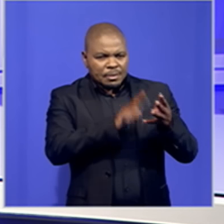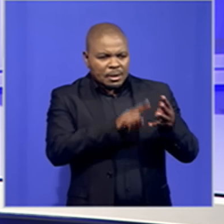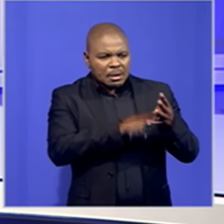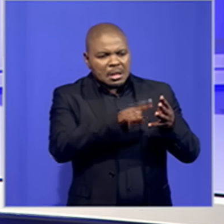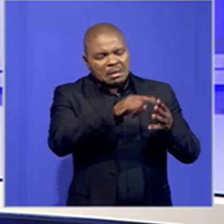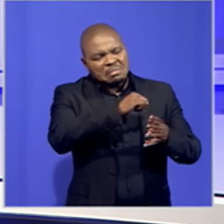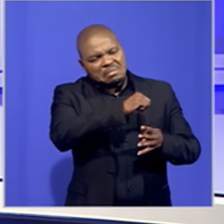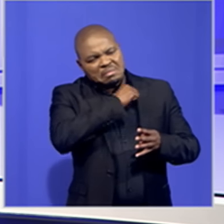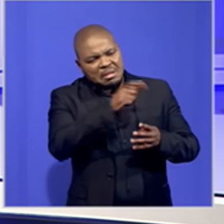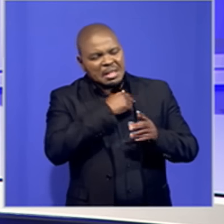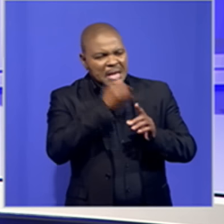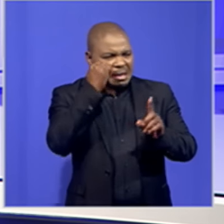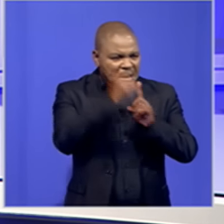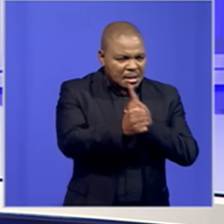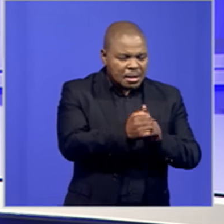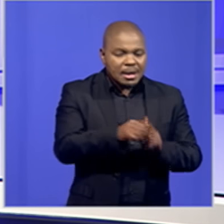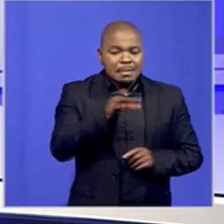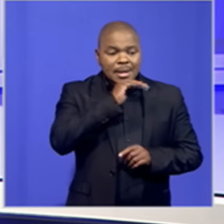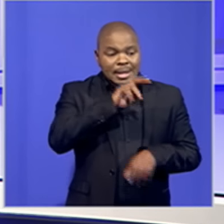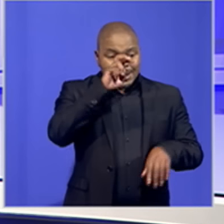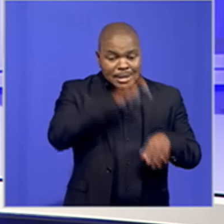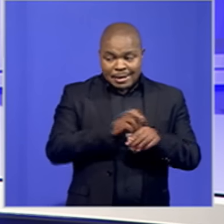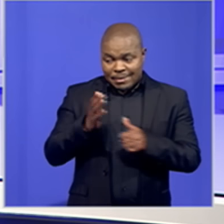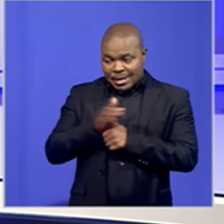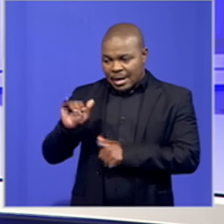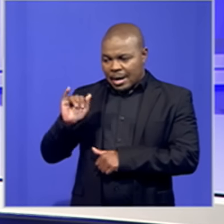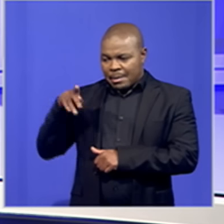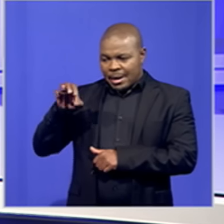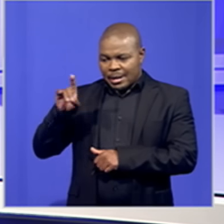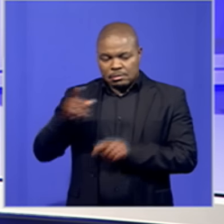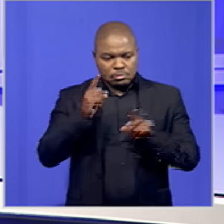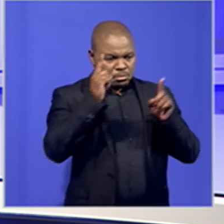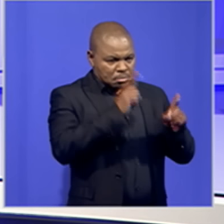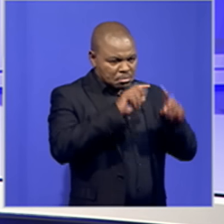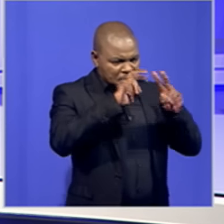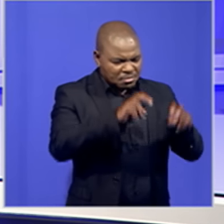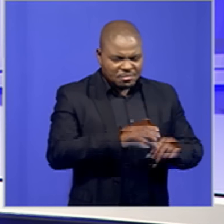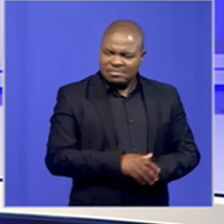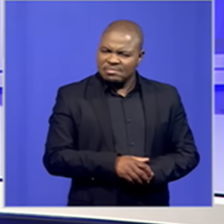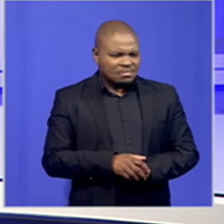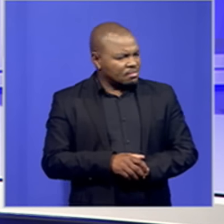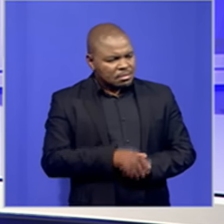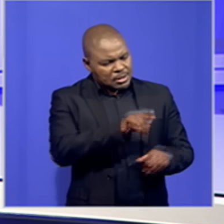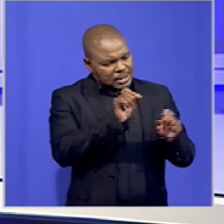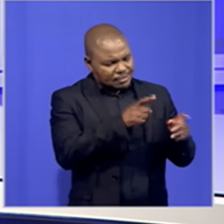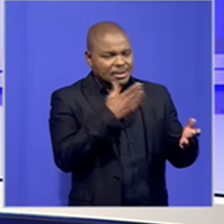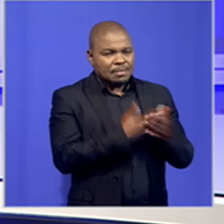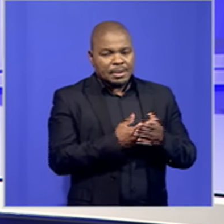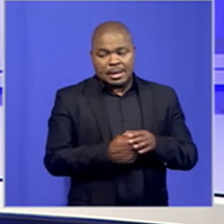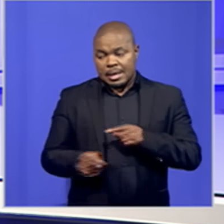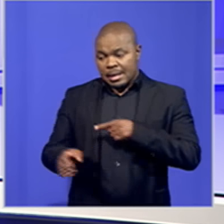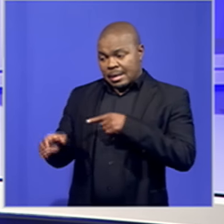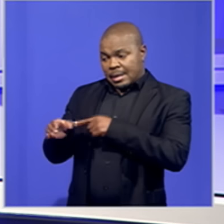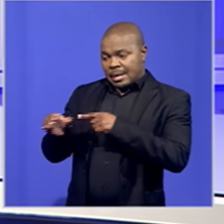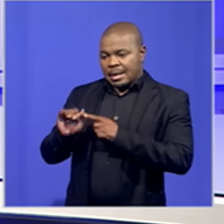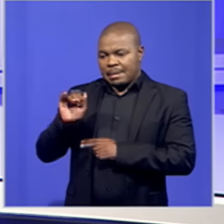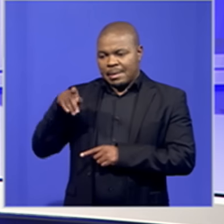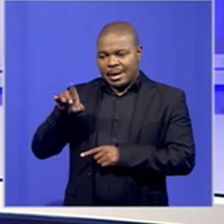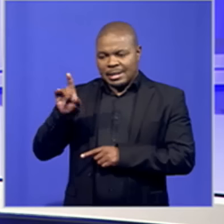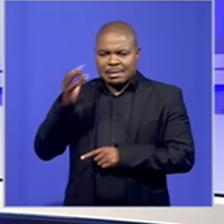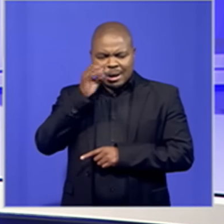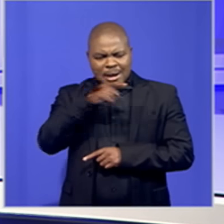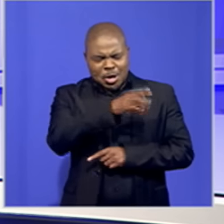gapa ka dikgoka le go ba bolaya. Seno ke jaaka bosupi jwa batlhankedi ba IPID ba senola gore MPD e ne itse